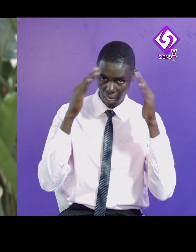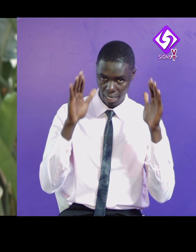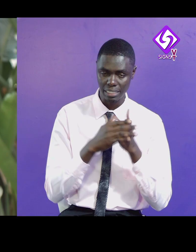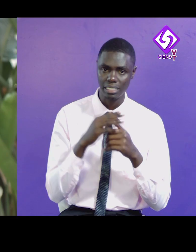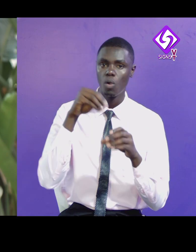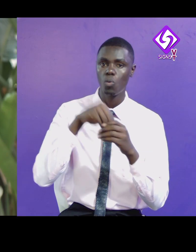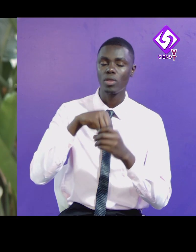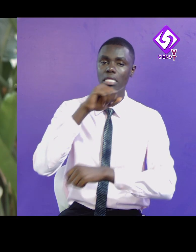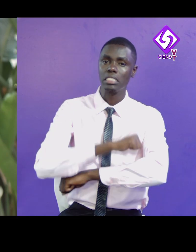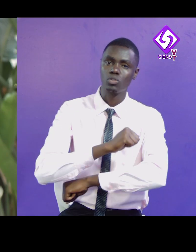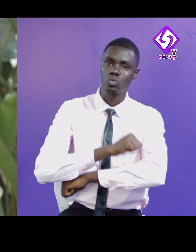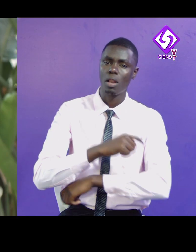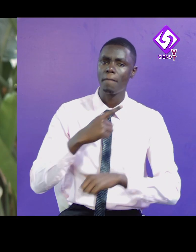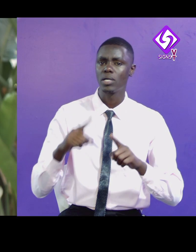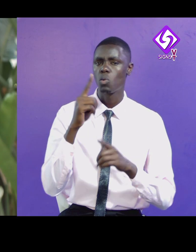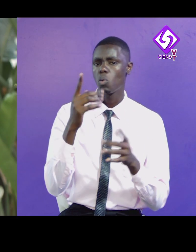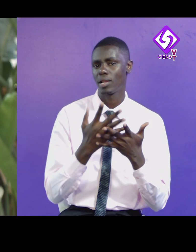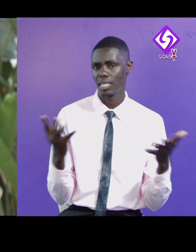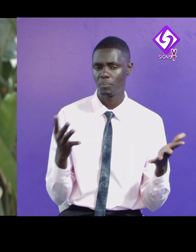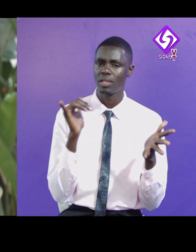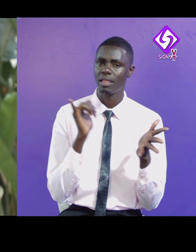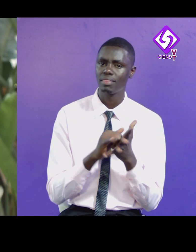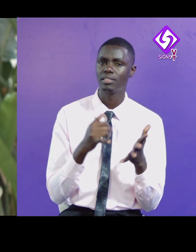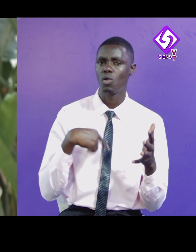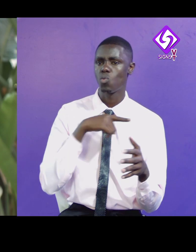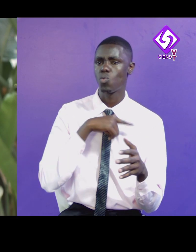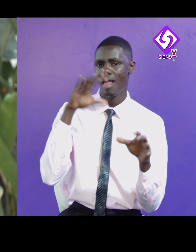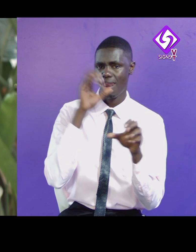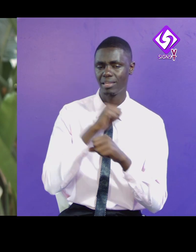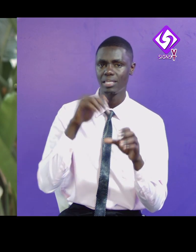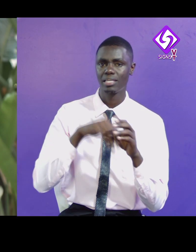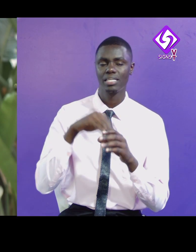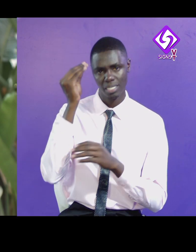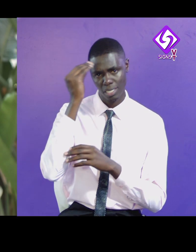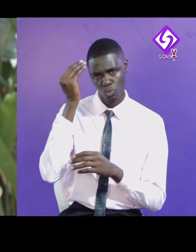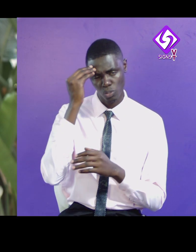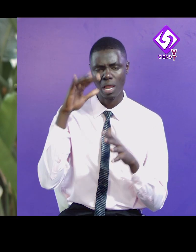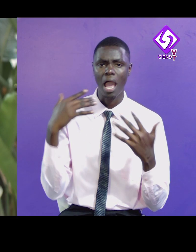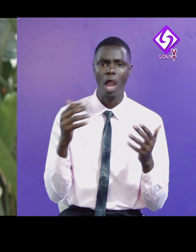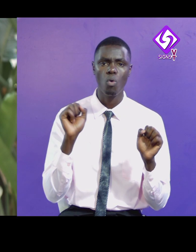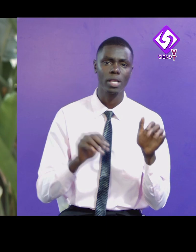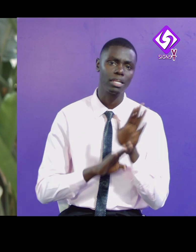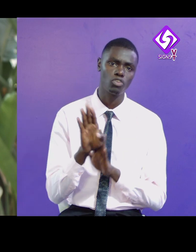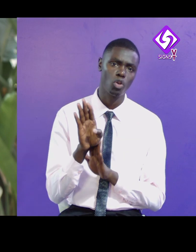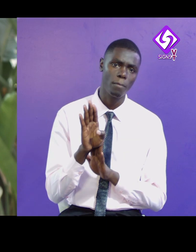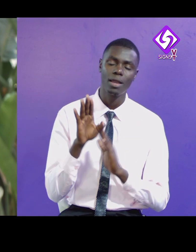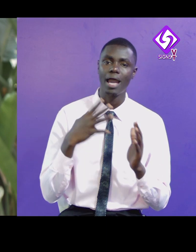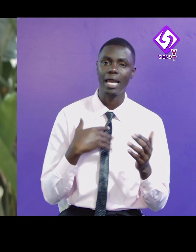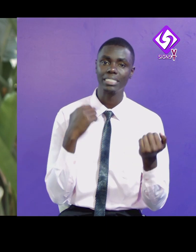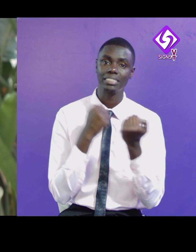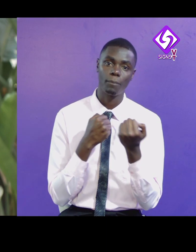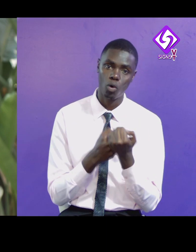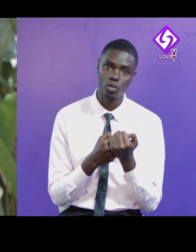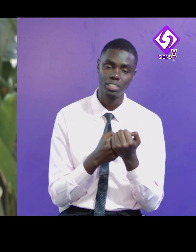awareness within schools. But one thing that actually we're still lacking in education ourselves is how we can develop and